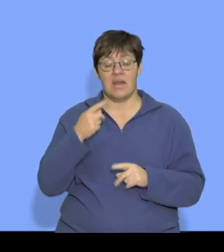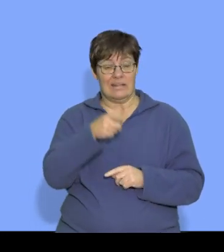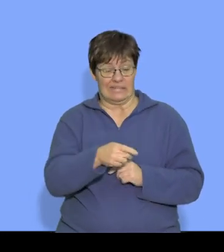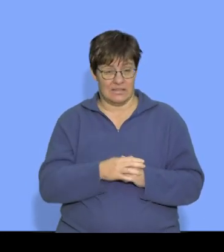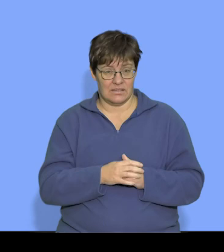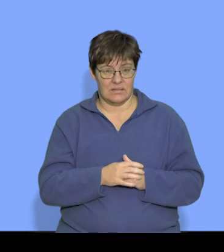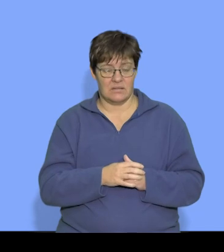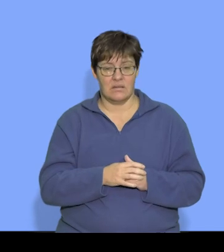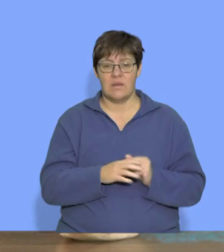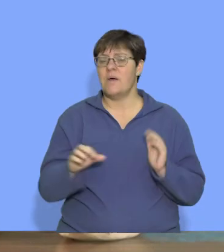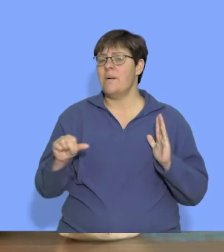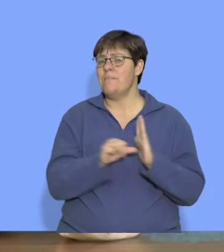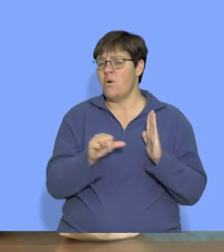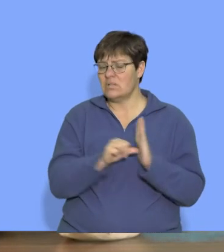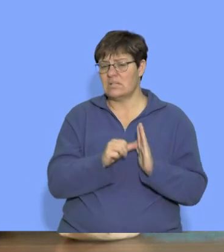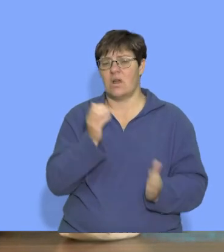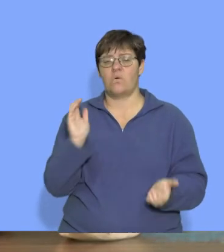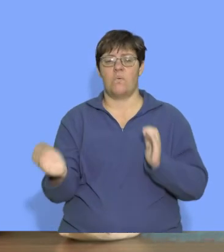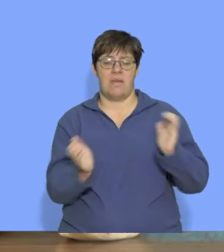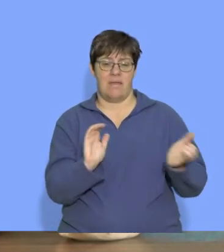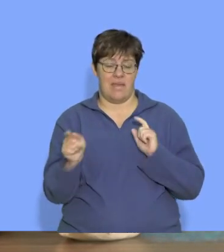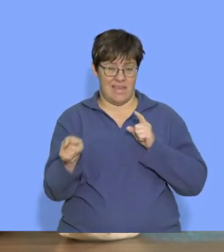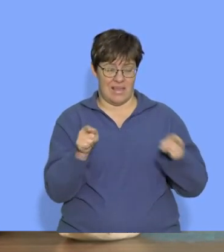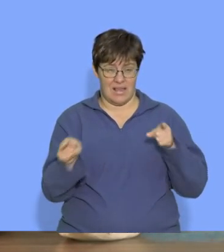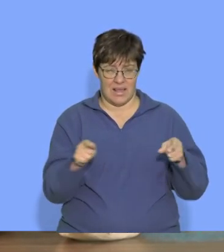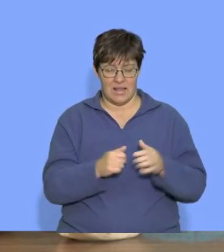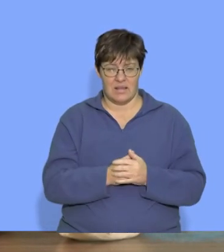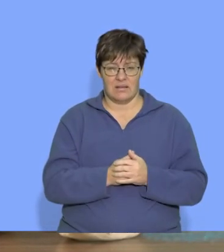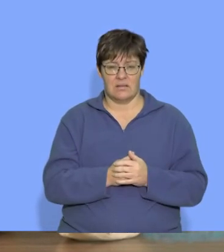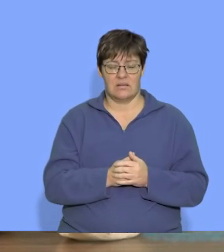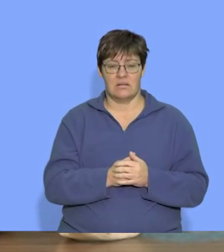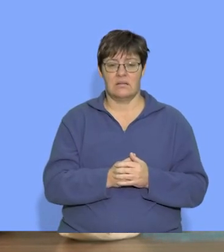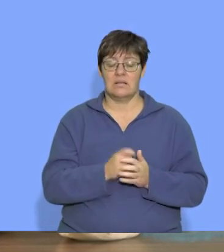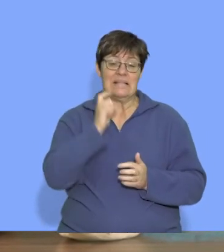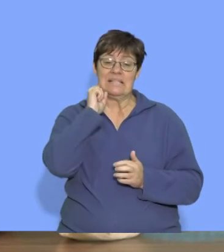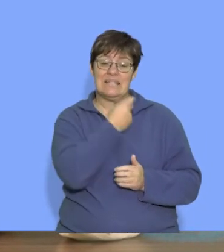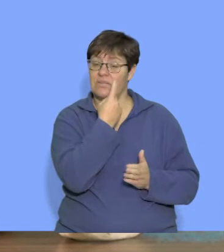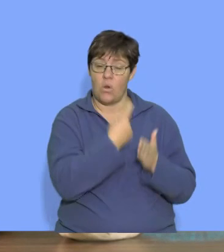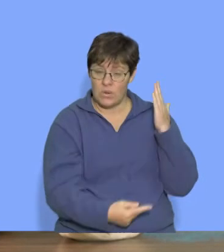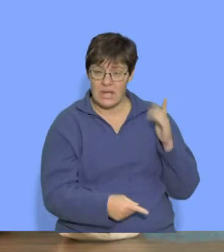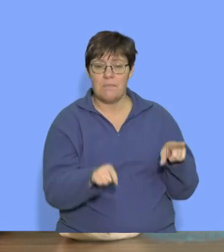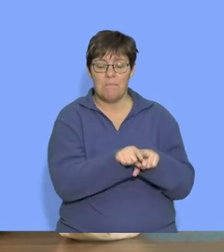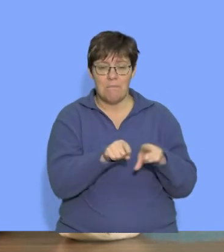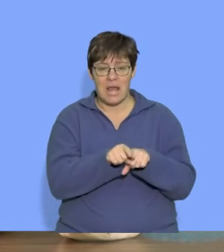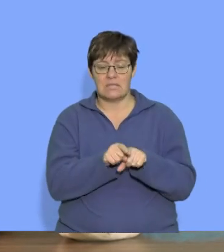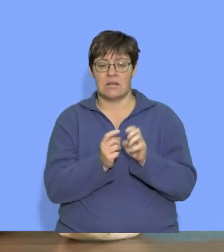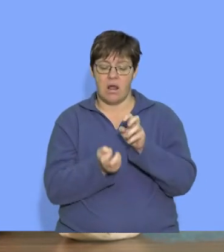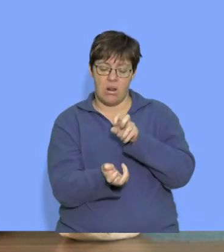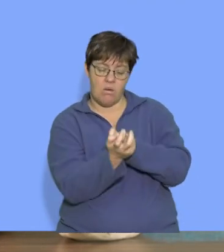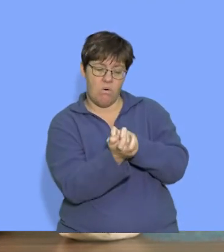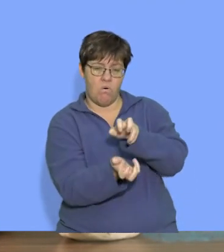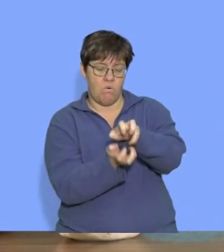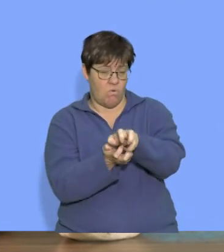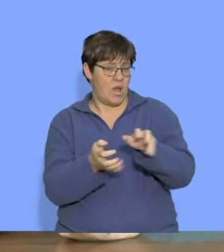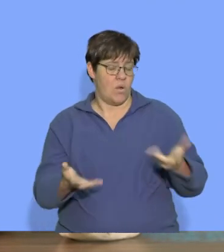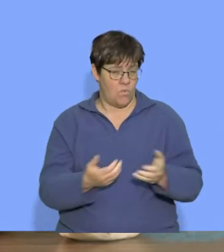Finally, guys, as we wrap this up, it's important that we compare the jaw structure, not just in terms of the teeth, but also in terms of the length of the